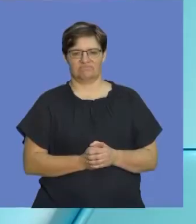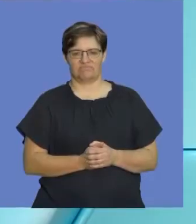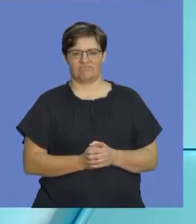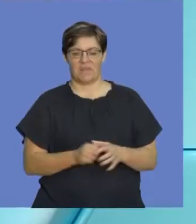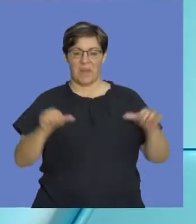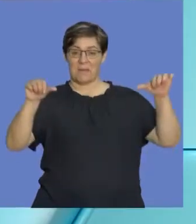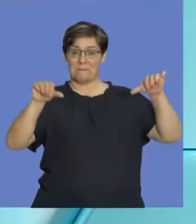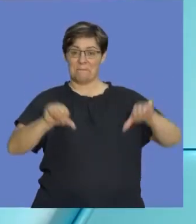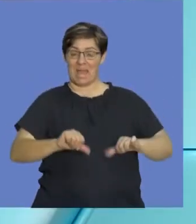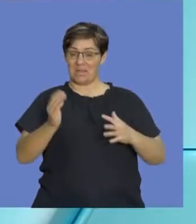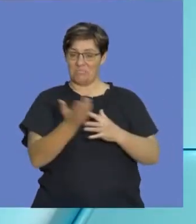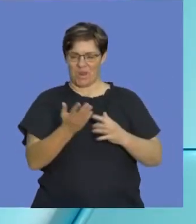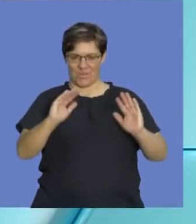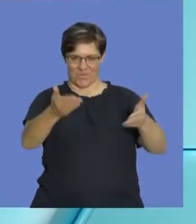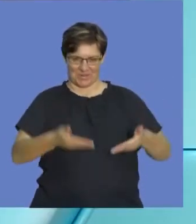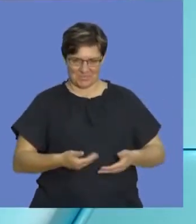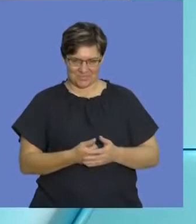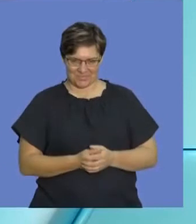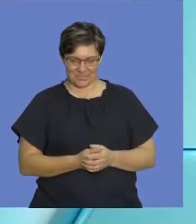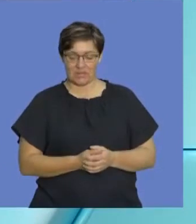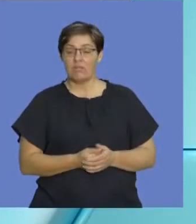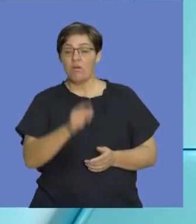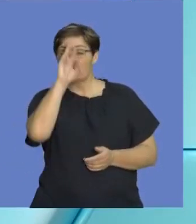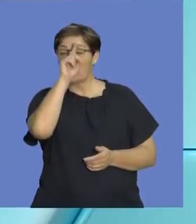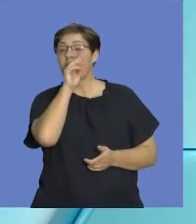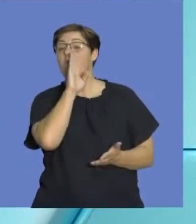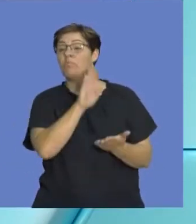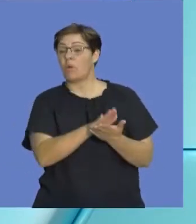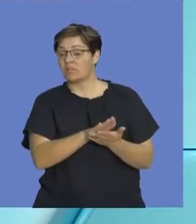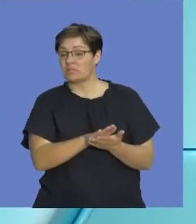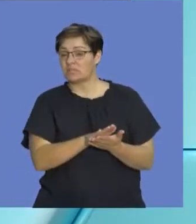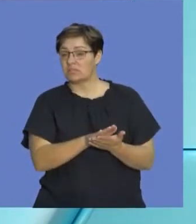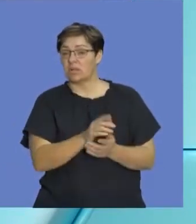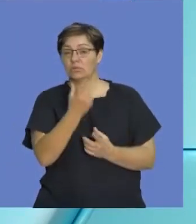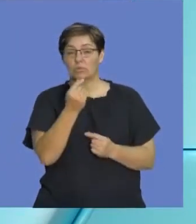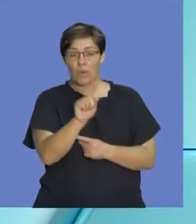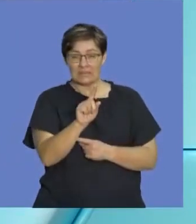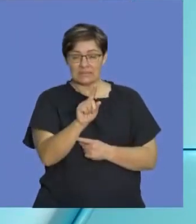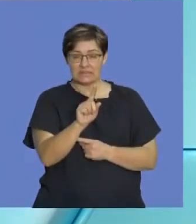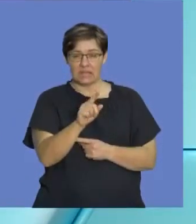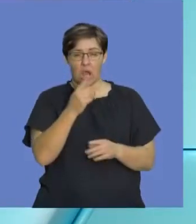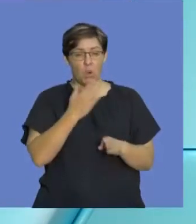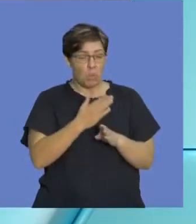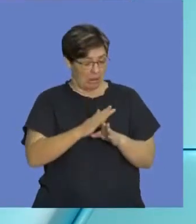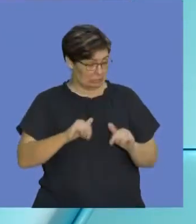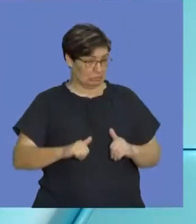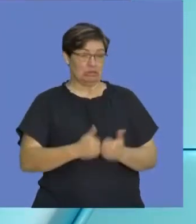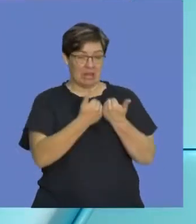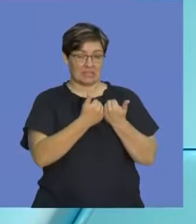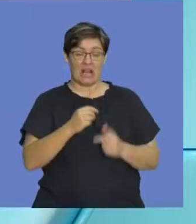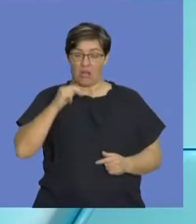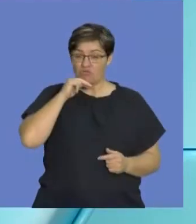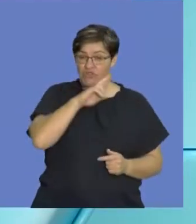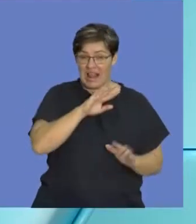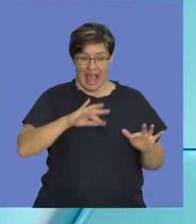Welcome back, accounting boffins. Remember, we promised you that we're going to do interesting work, challenging work, the real stuff, the